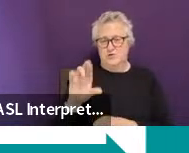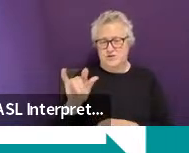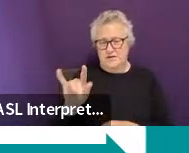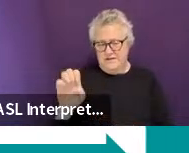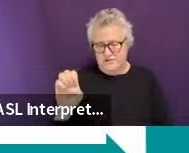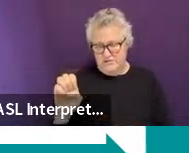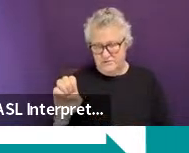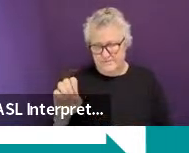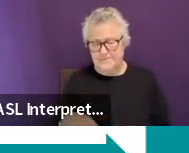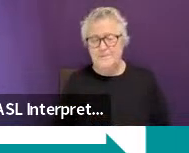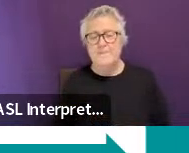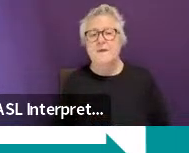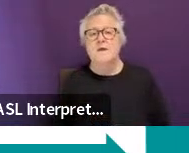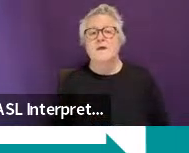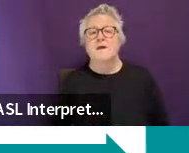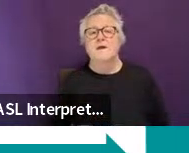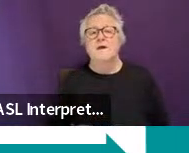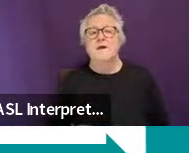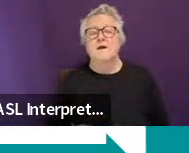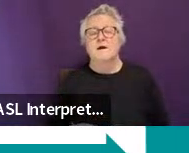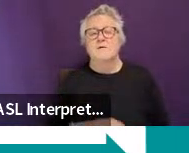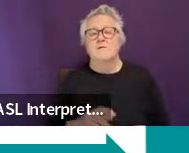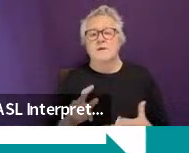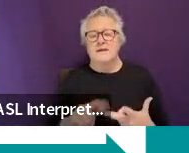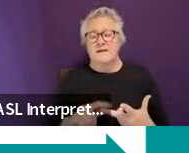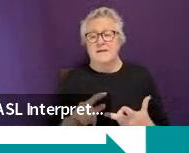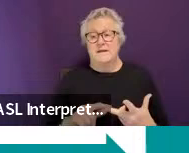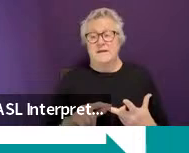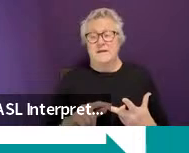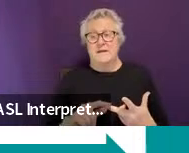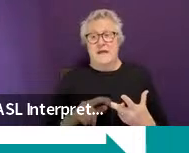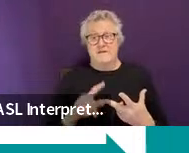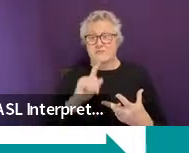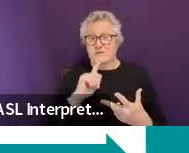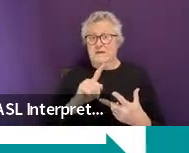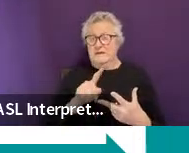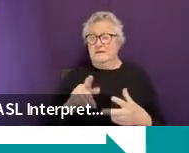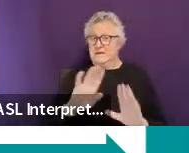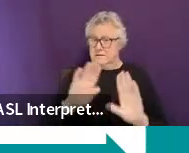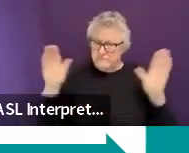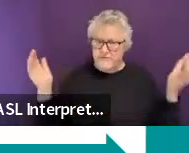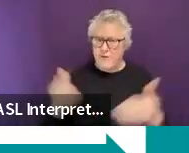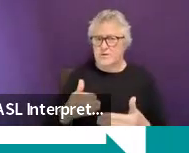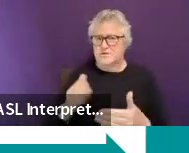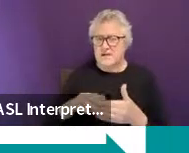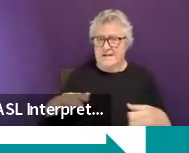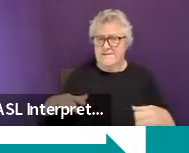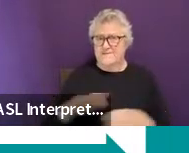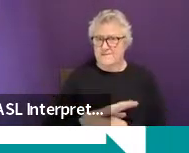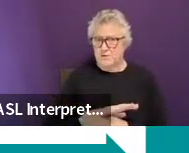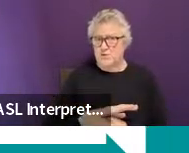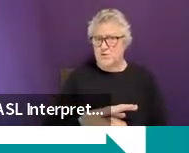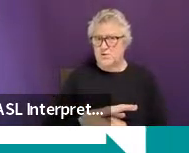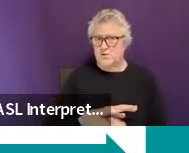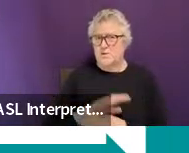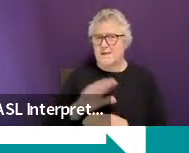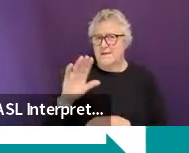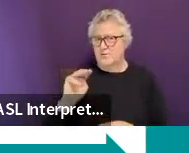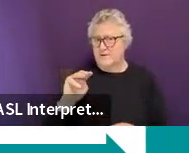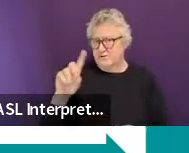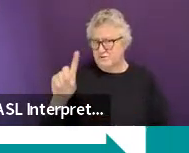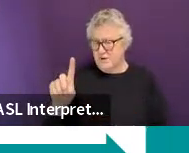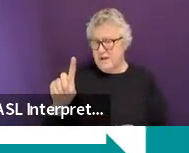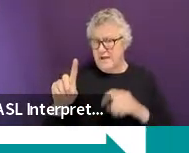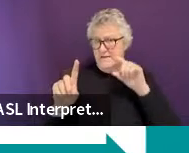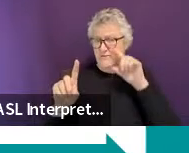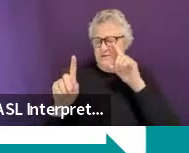the interchange at Hayden Island Marine Drive, which was a change since 2013. And we just finished, in the past, we did that, and we just finished looking at auxiliary lanes.